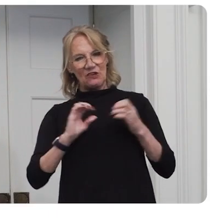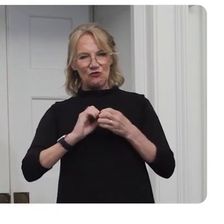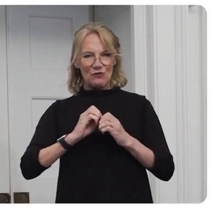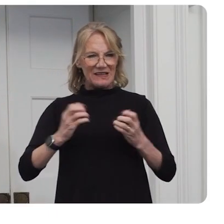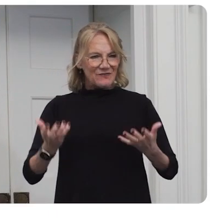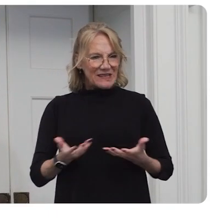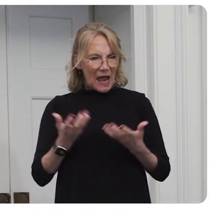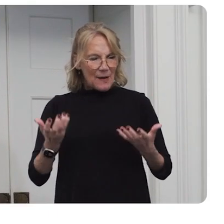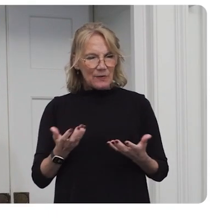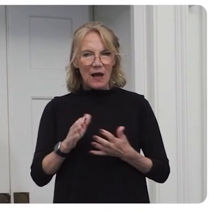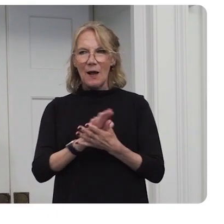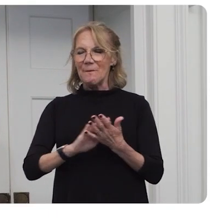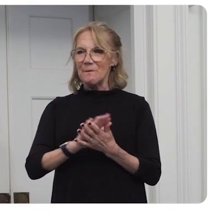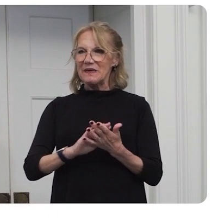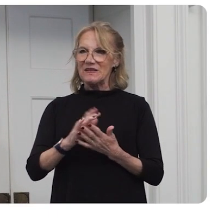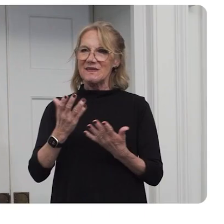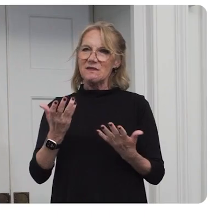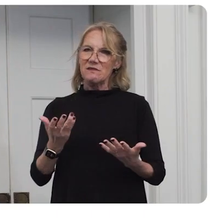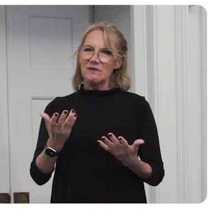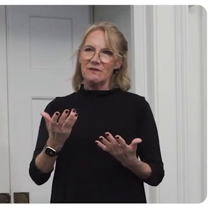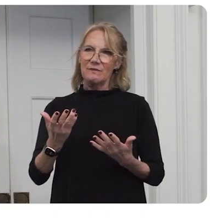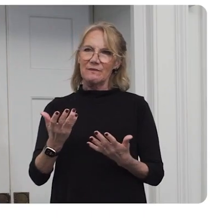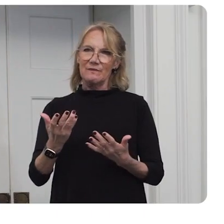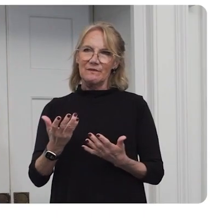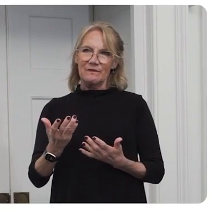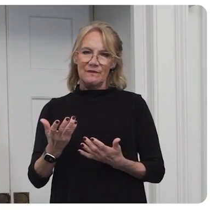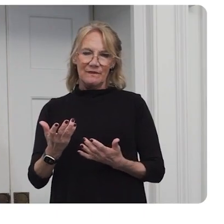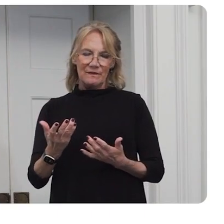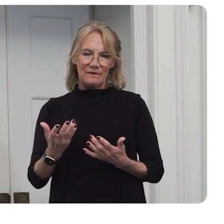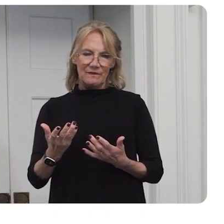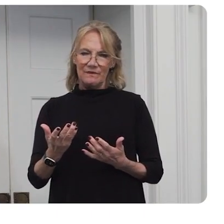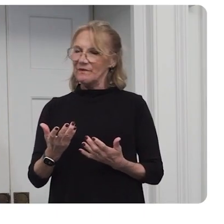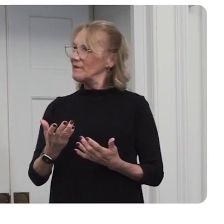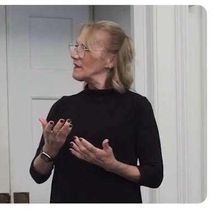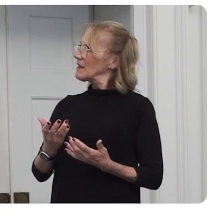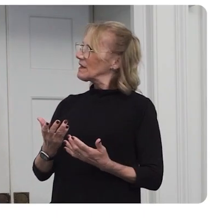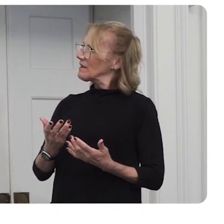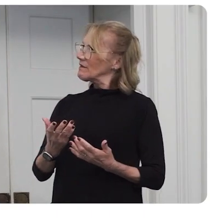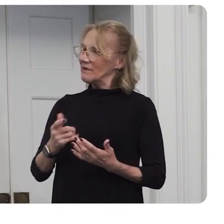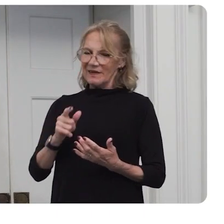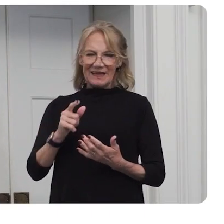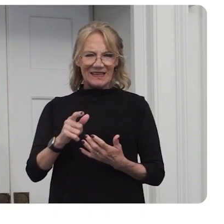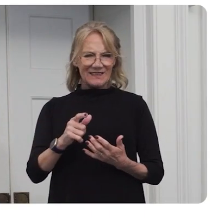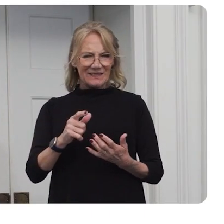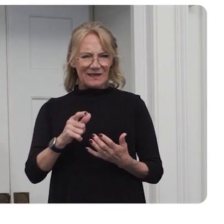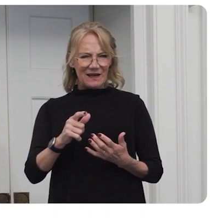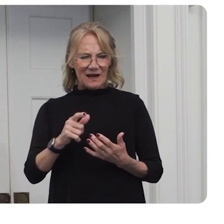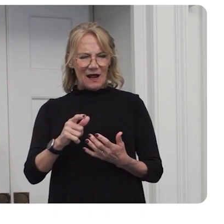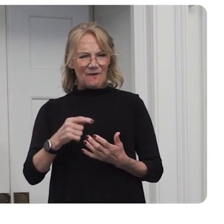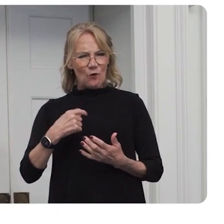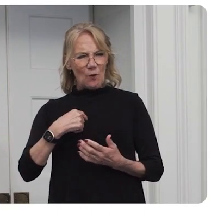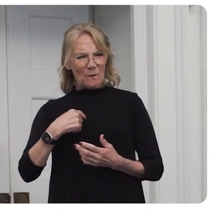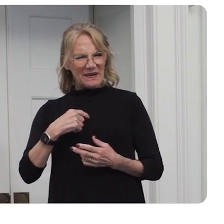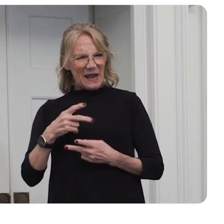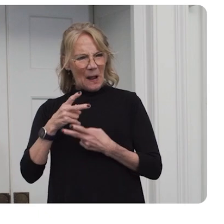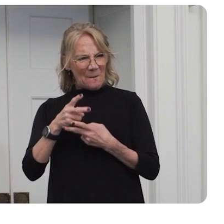creative enabler is exactly that. It's actually taking away the term